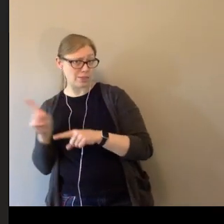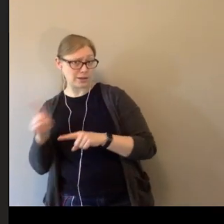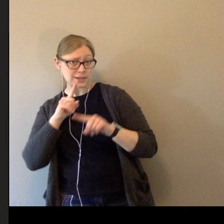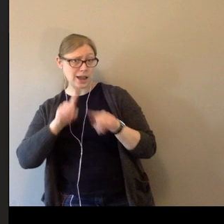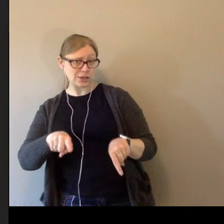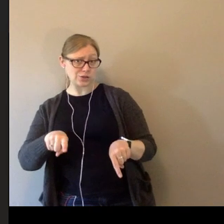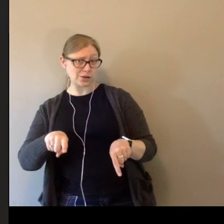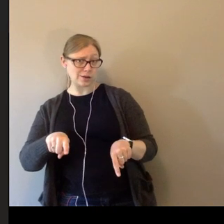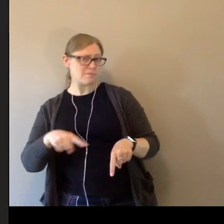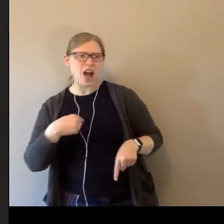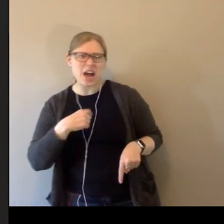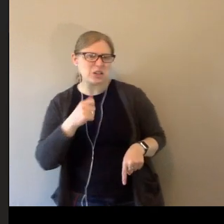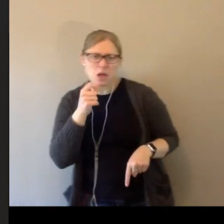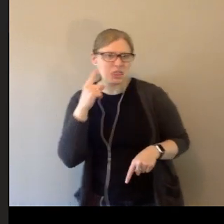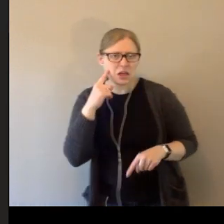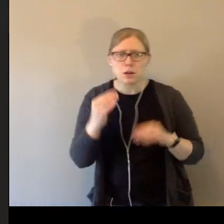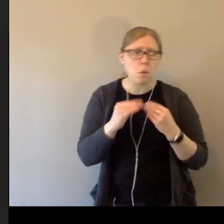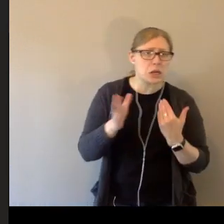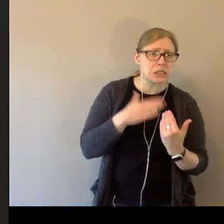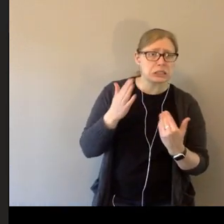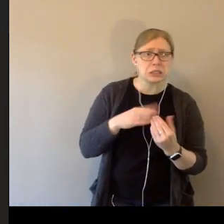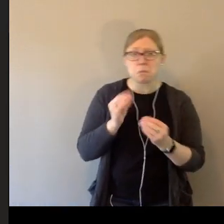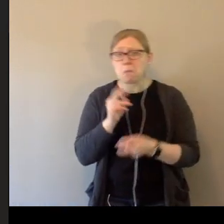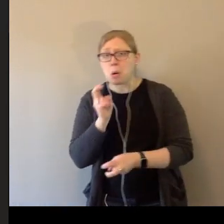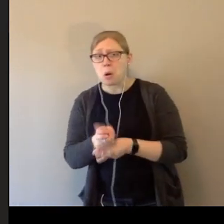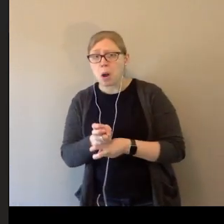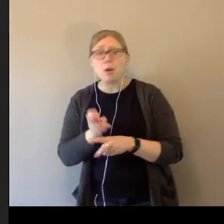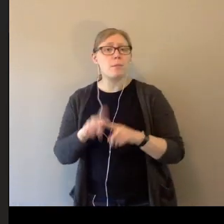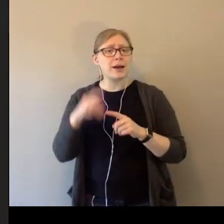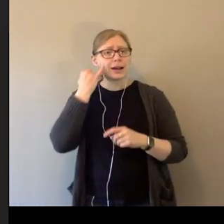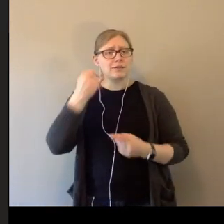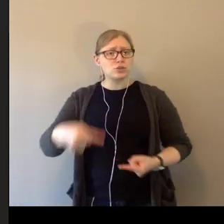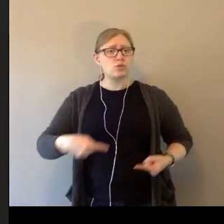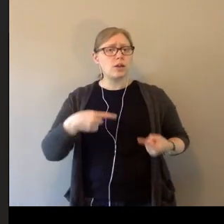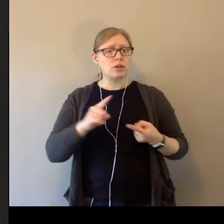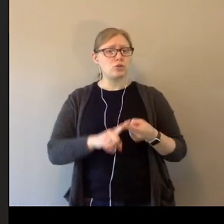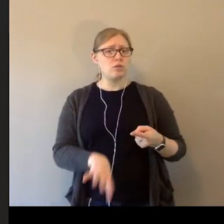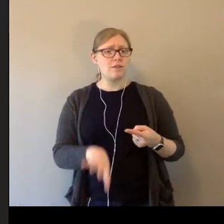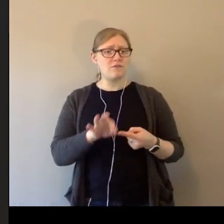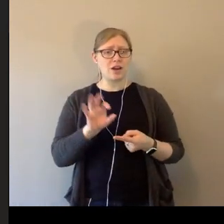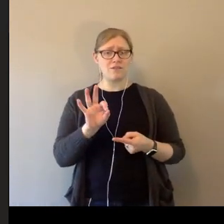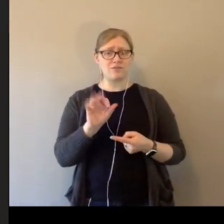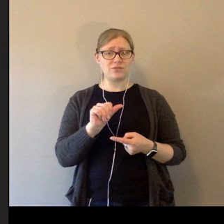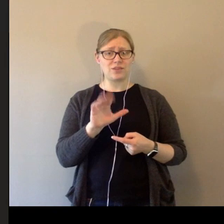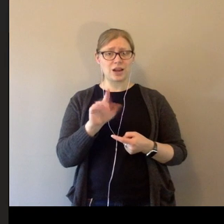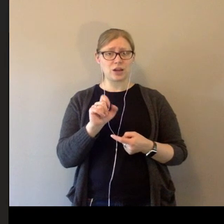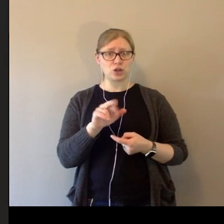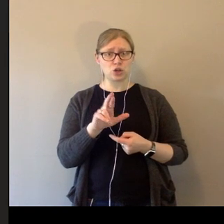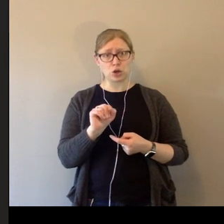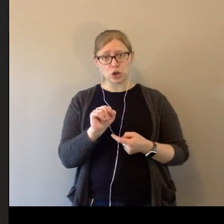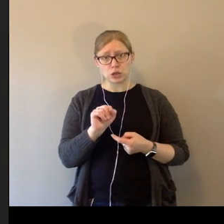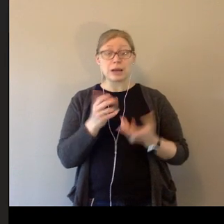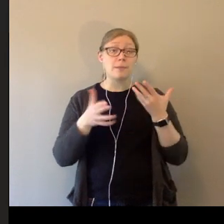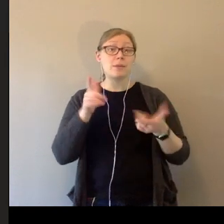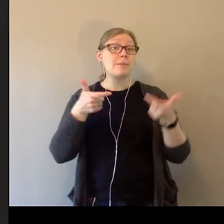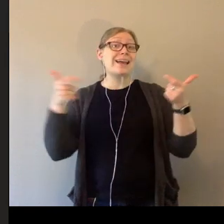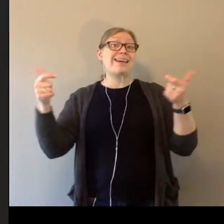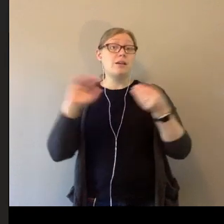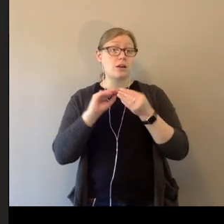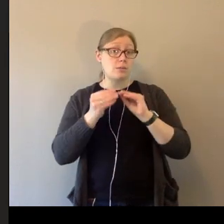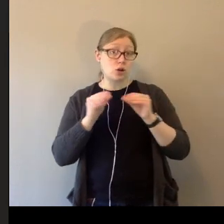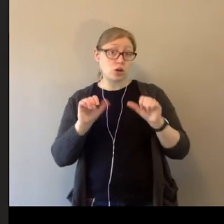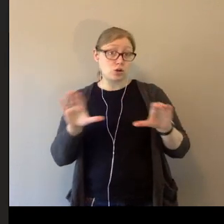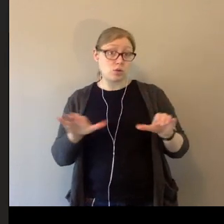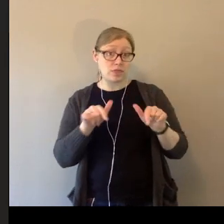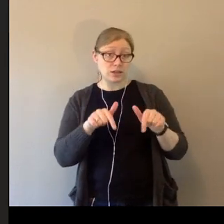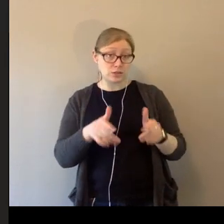trouble with remembering the factors or finding it, maybe if you had a very large number, this might be a way to do it. And this way is the